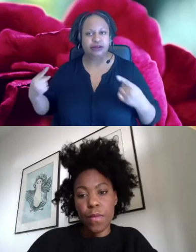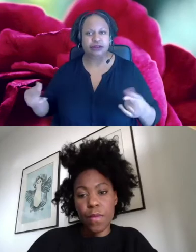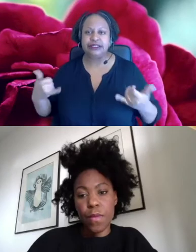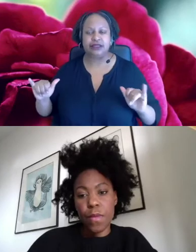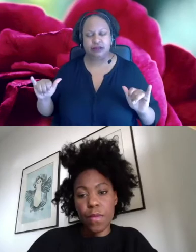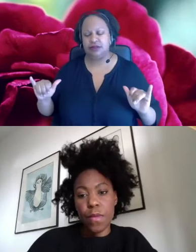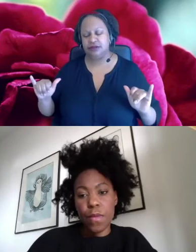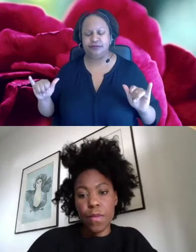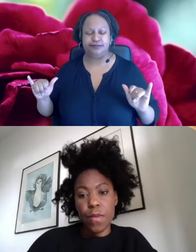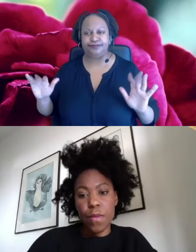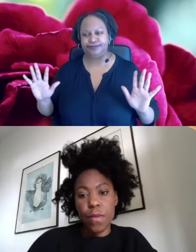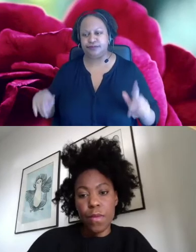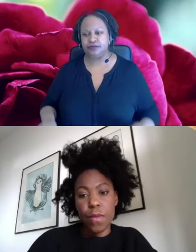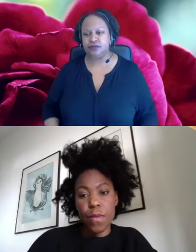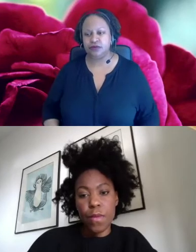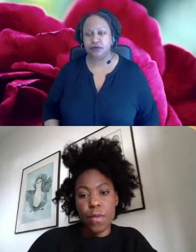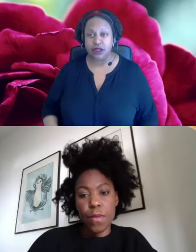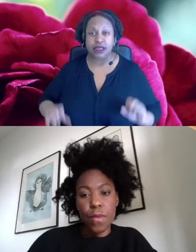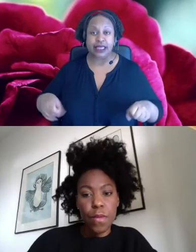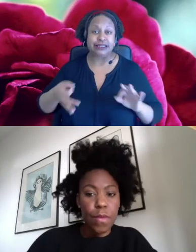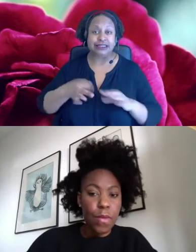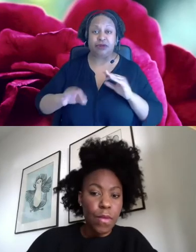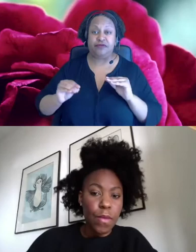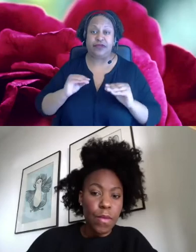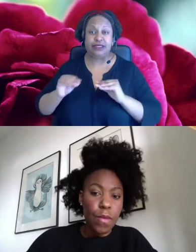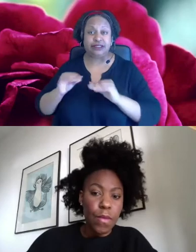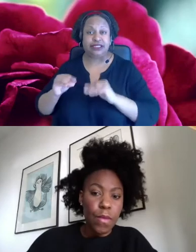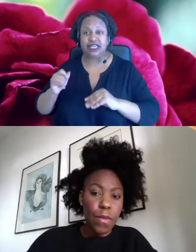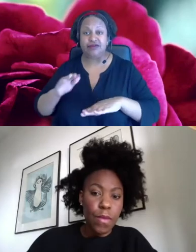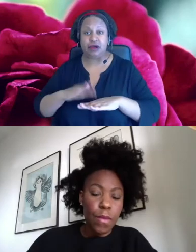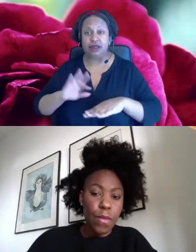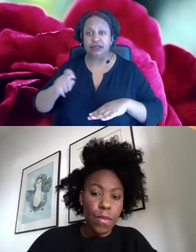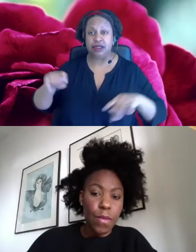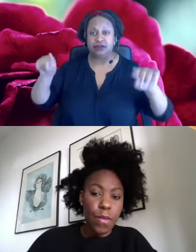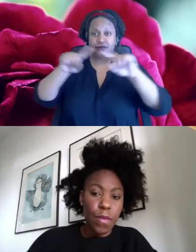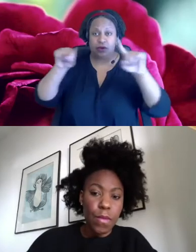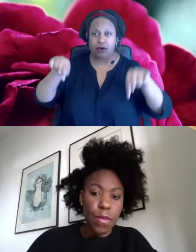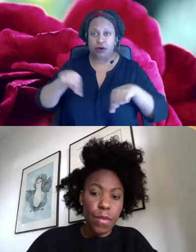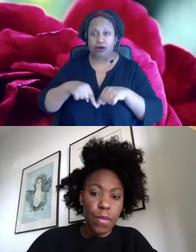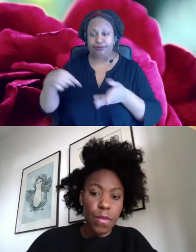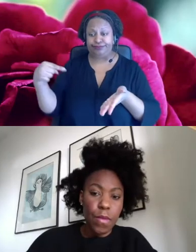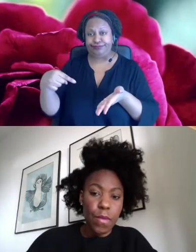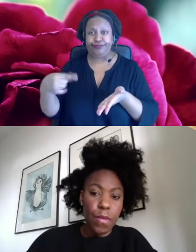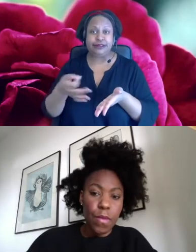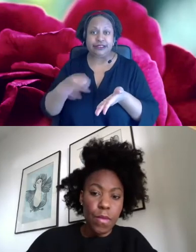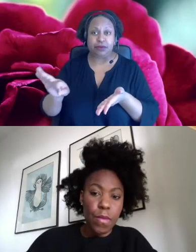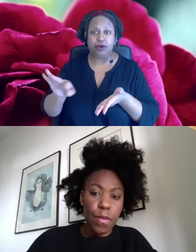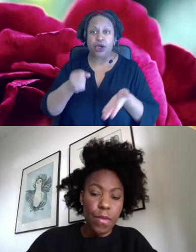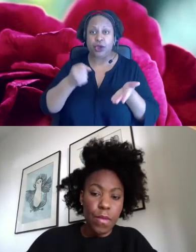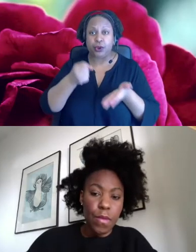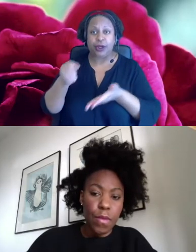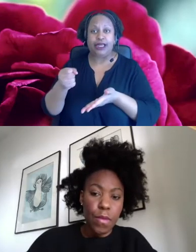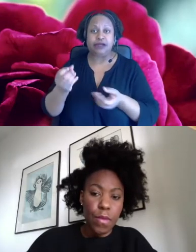simple fix to that. If on the tax return, it just simply says, the grant amount from